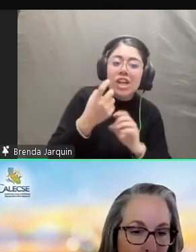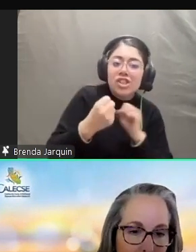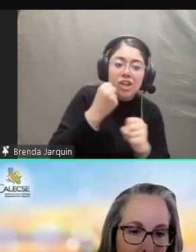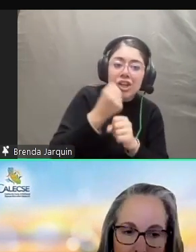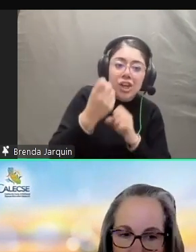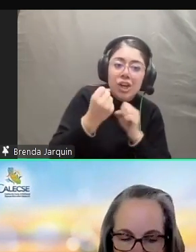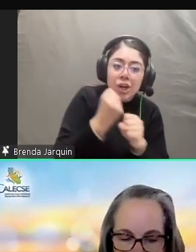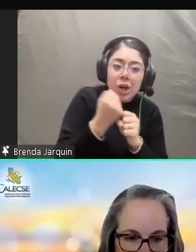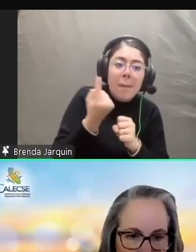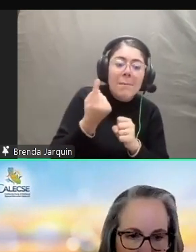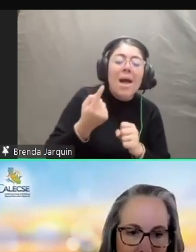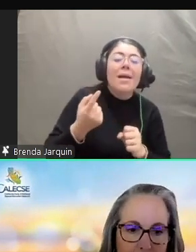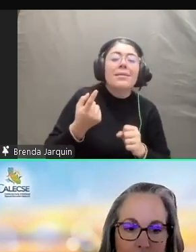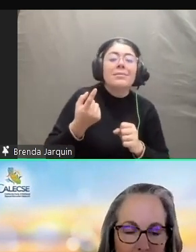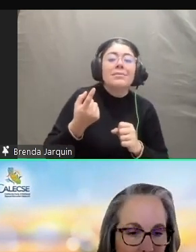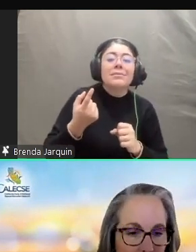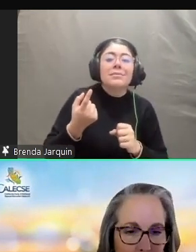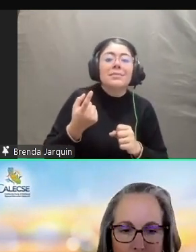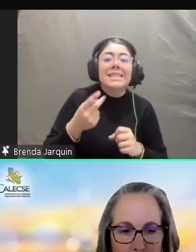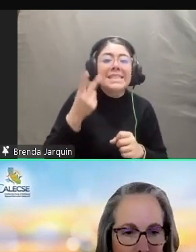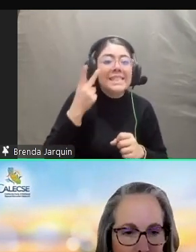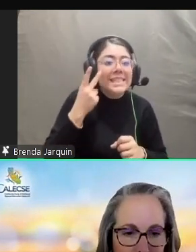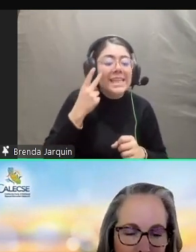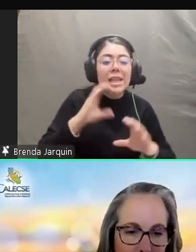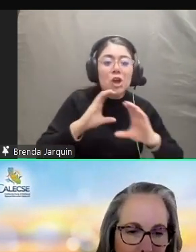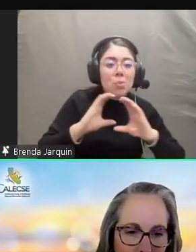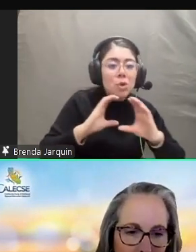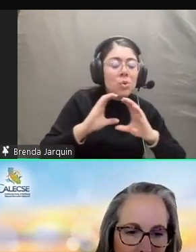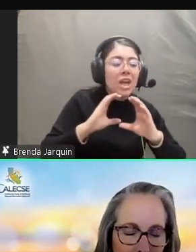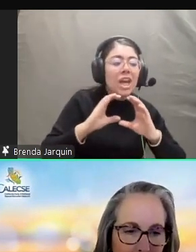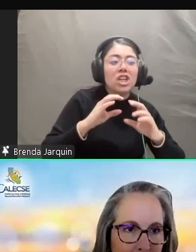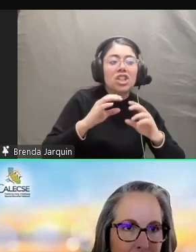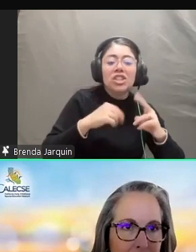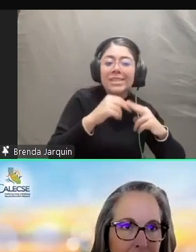and communication systems change, the referral